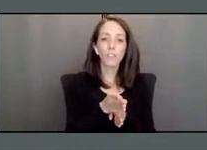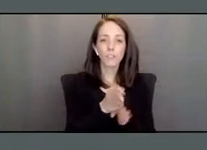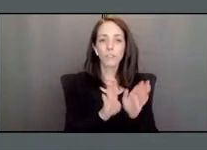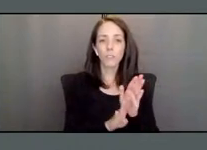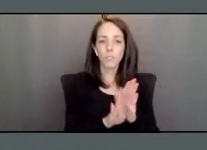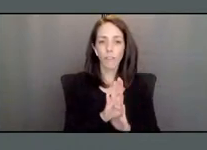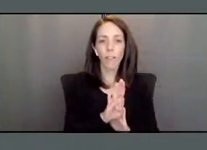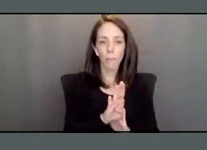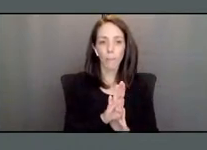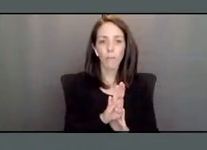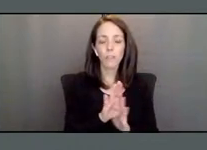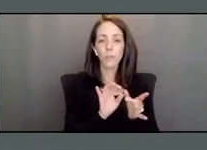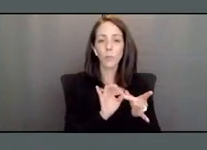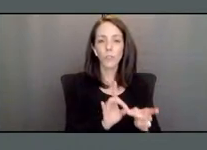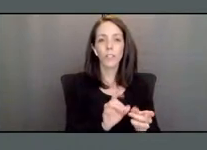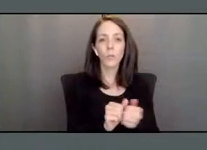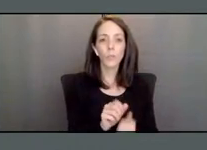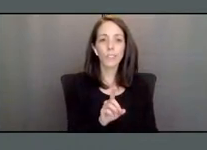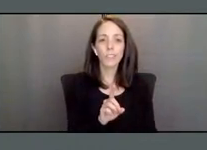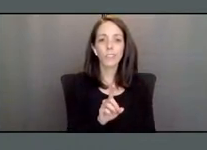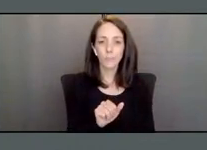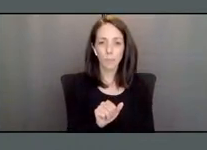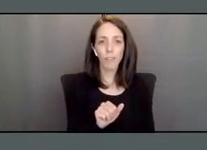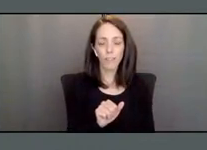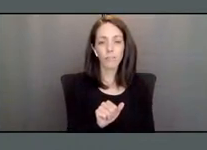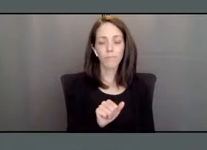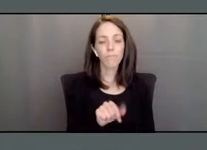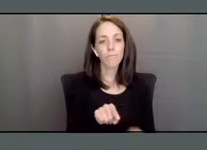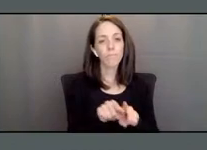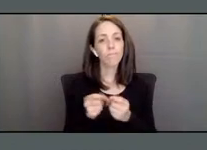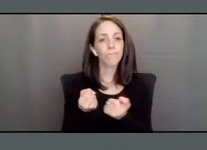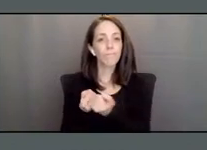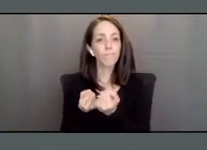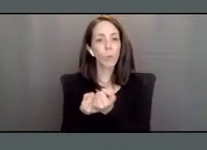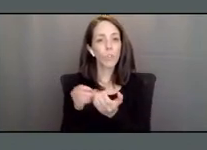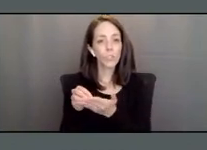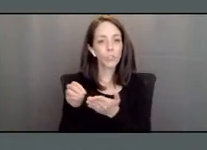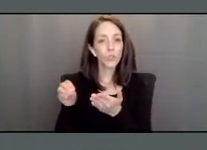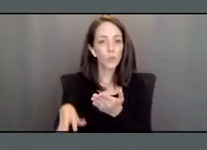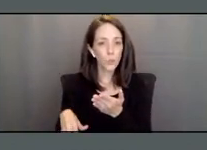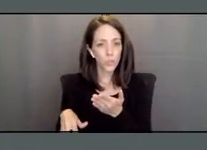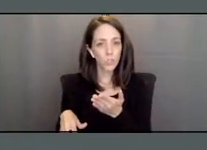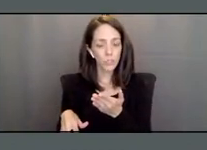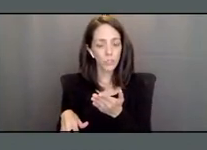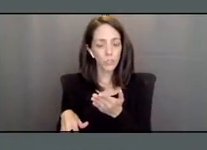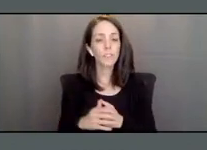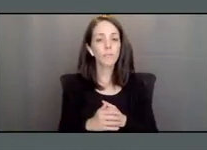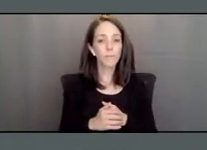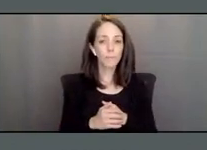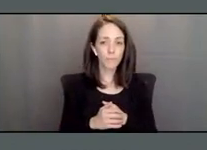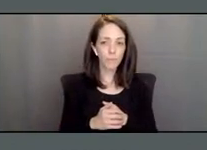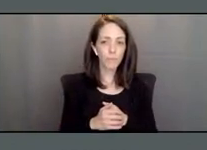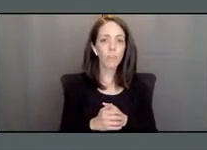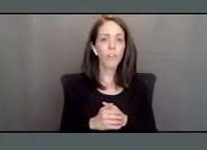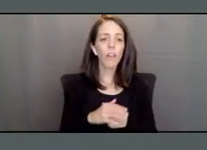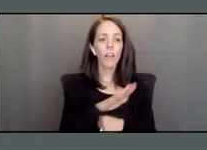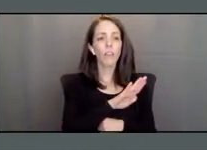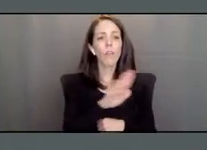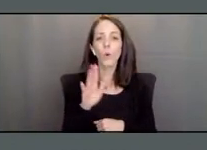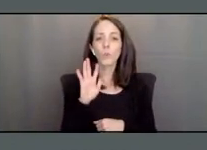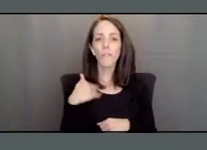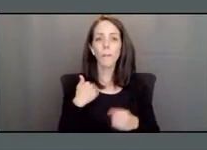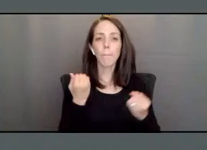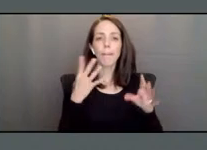around disabilities and supporting students and those who are neurodiverse, either